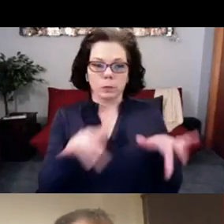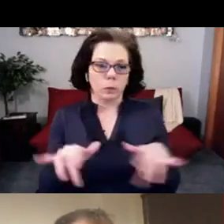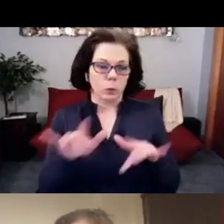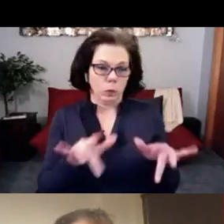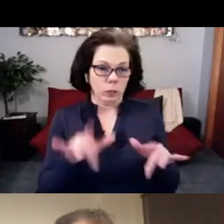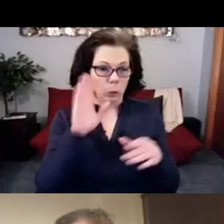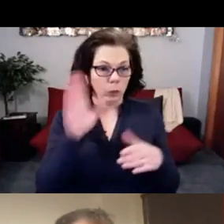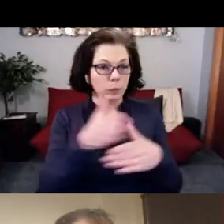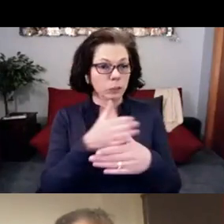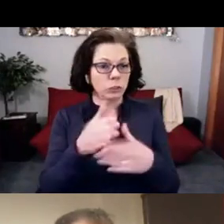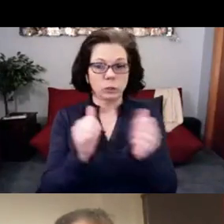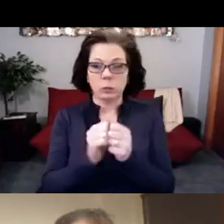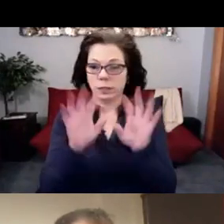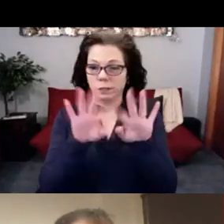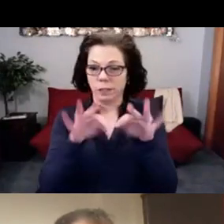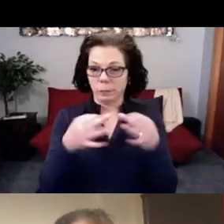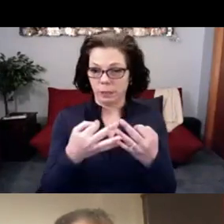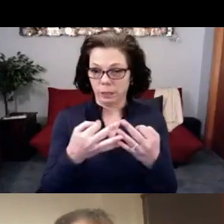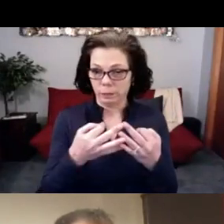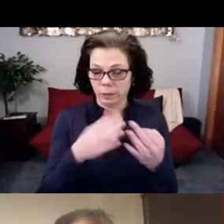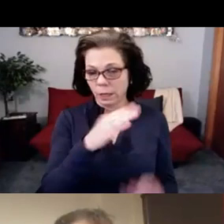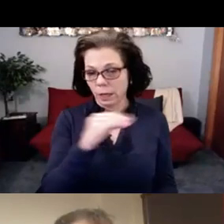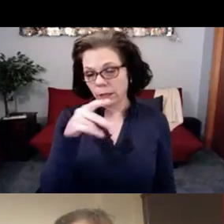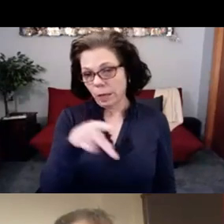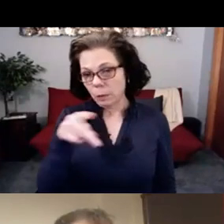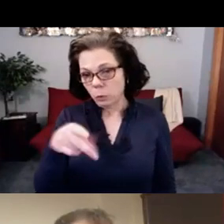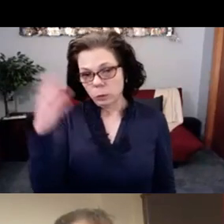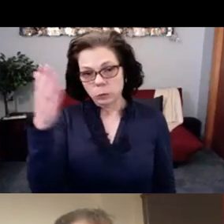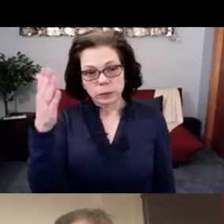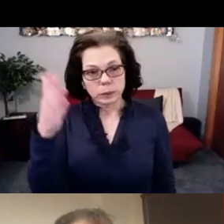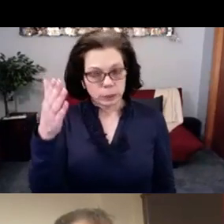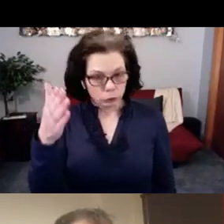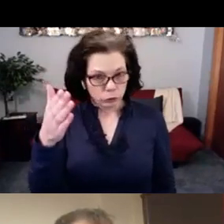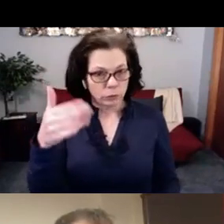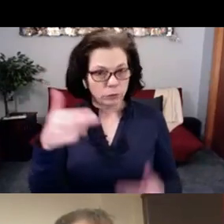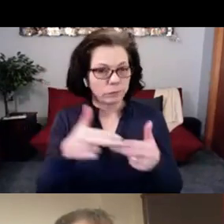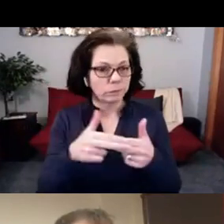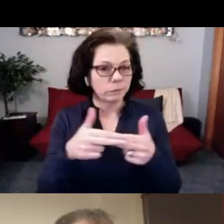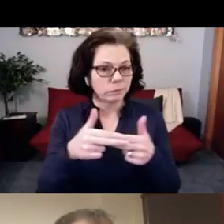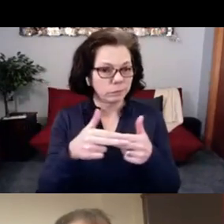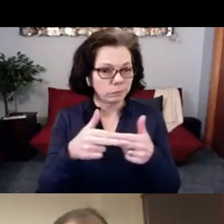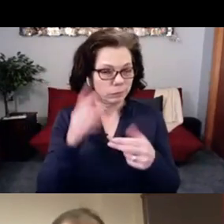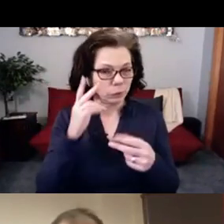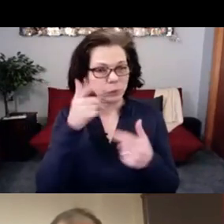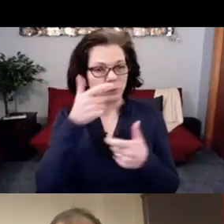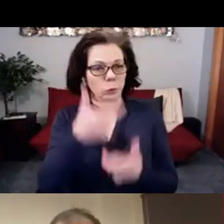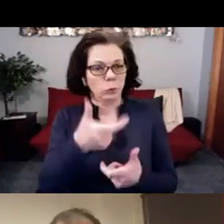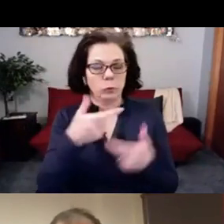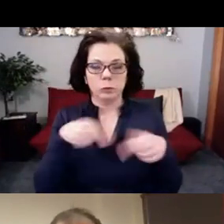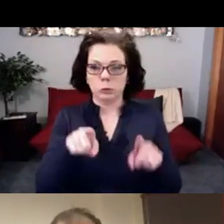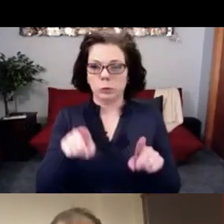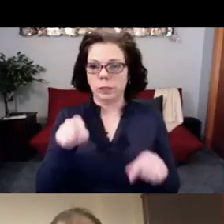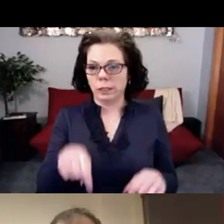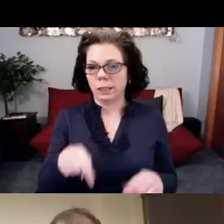with our families, as well as the PowerPoint presentation that you will be viewing during this presentation as